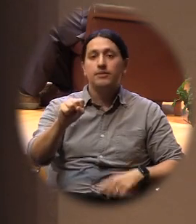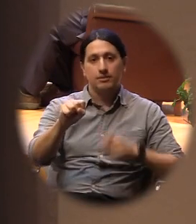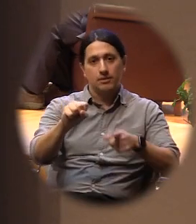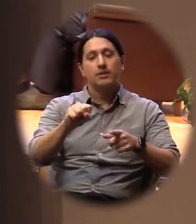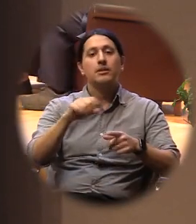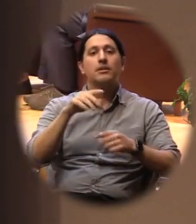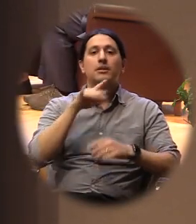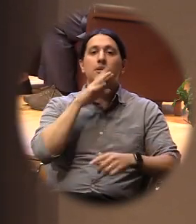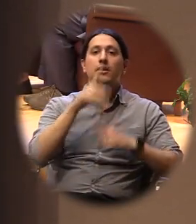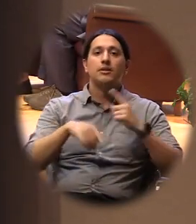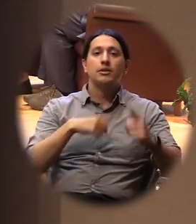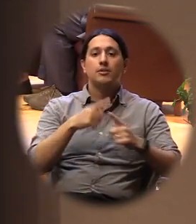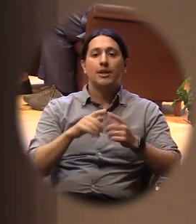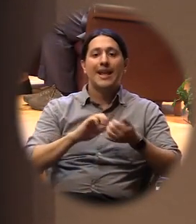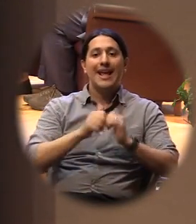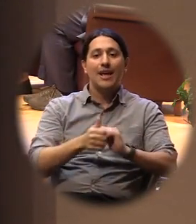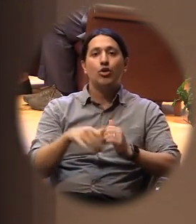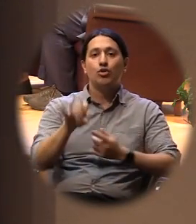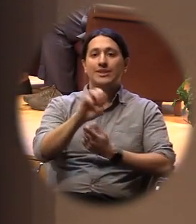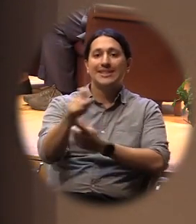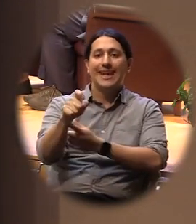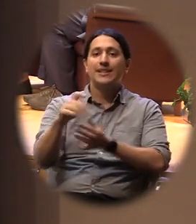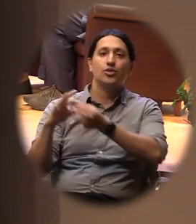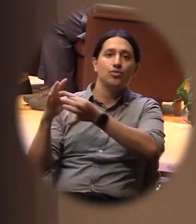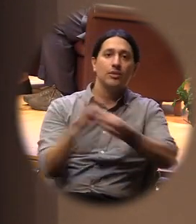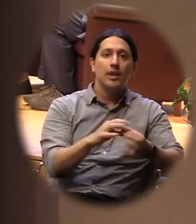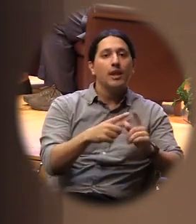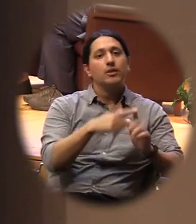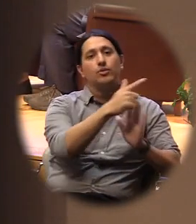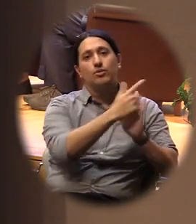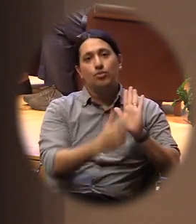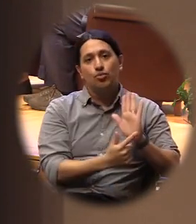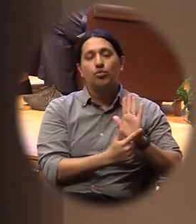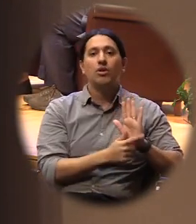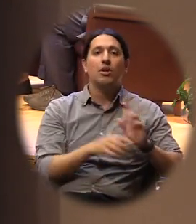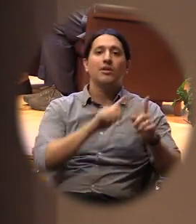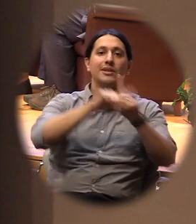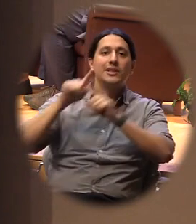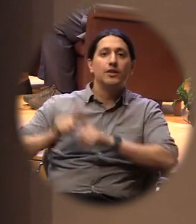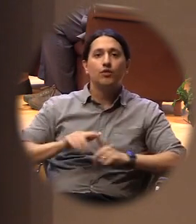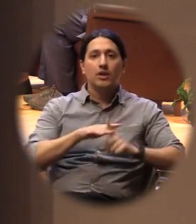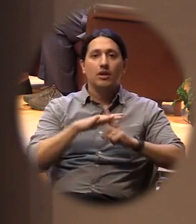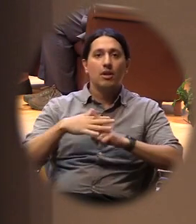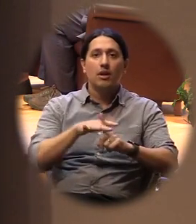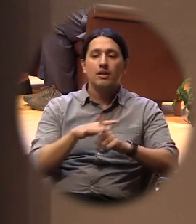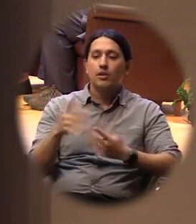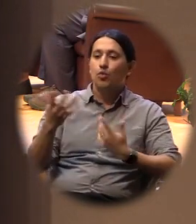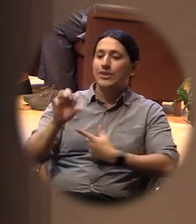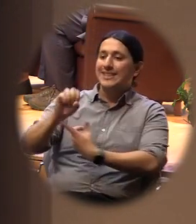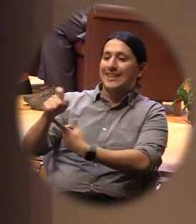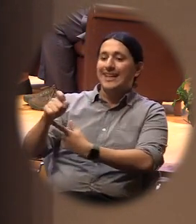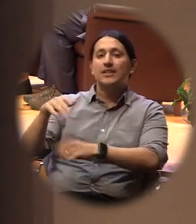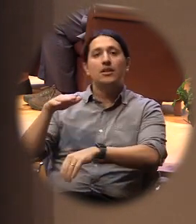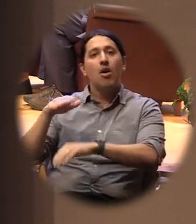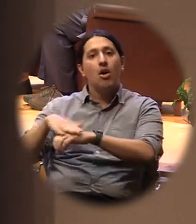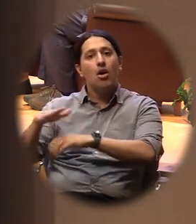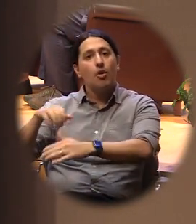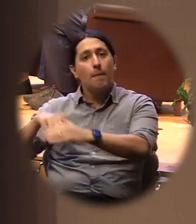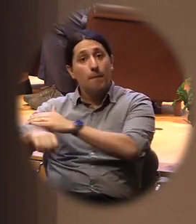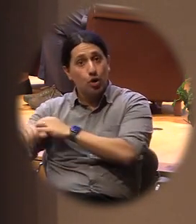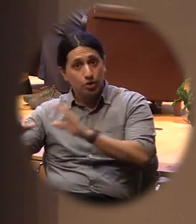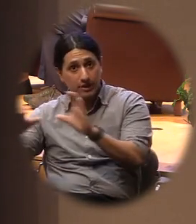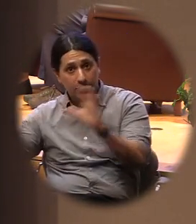rendered in the law in different contexts how do what is what is sex on a birth certificate is a um as opposed